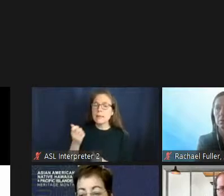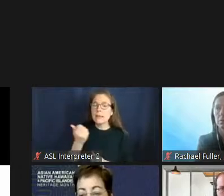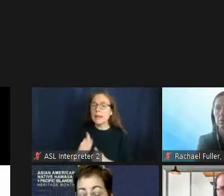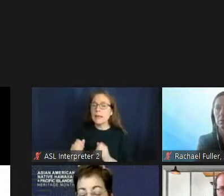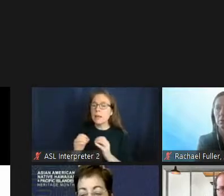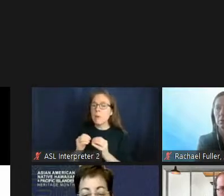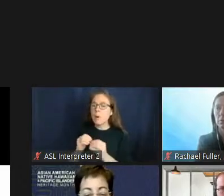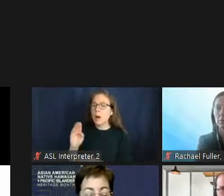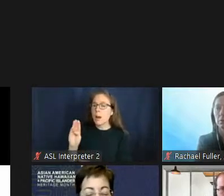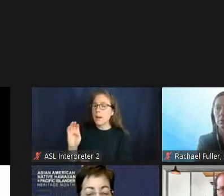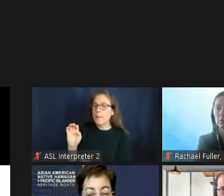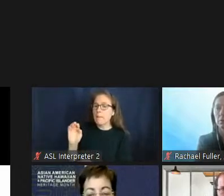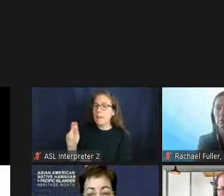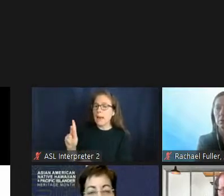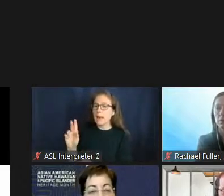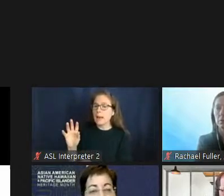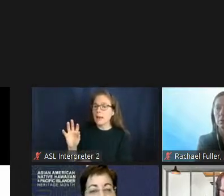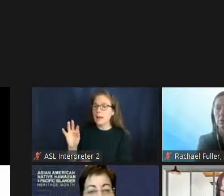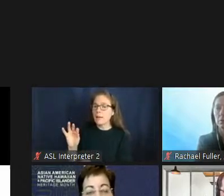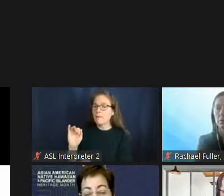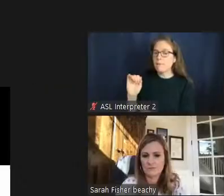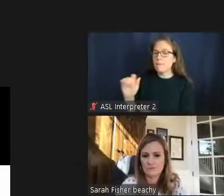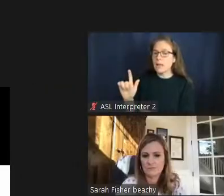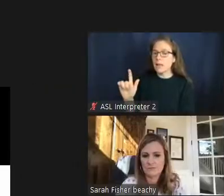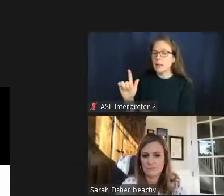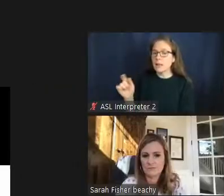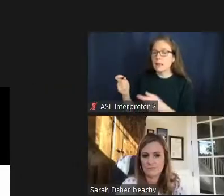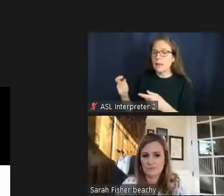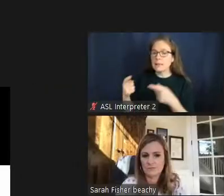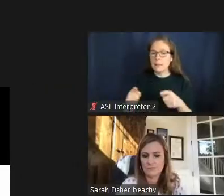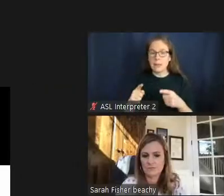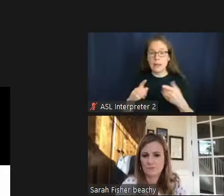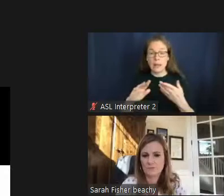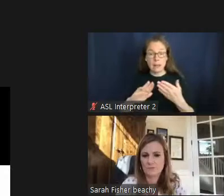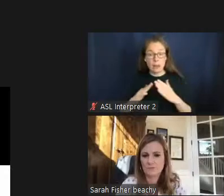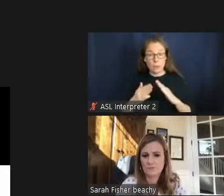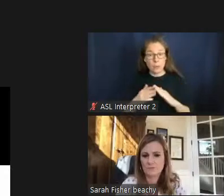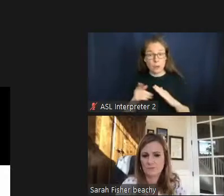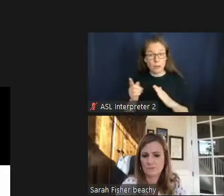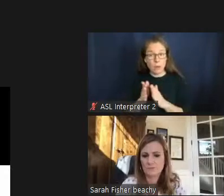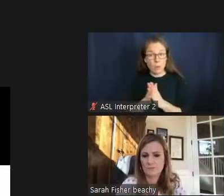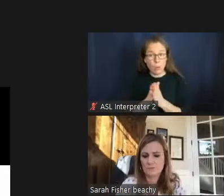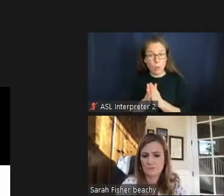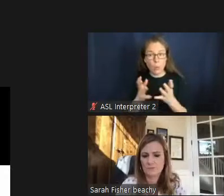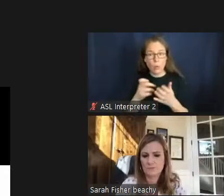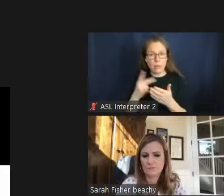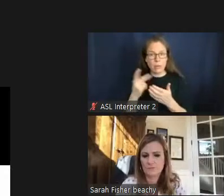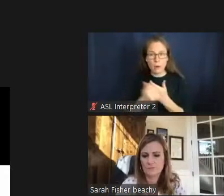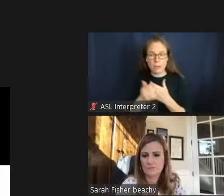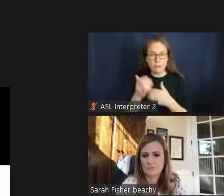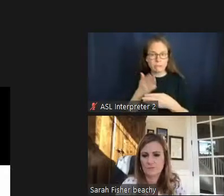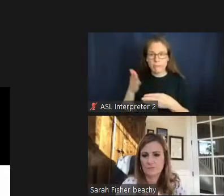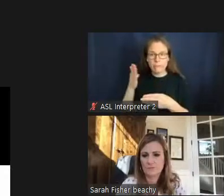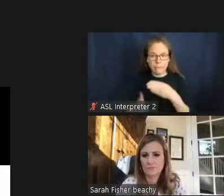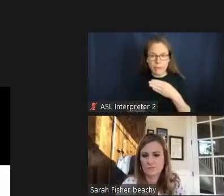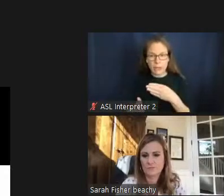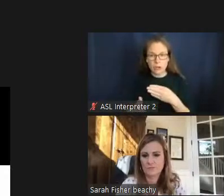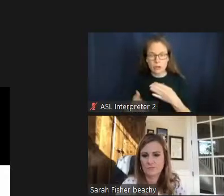Because I know the community interest was to have these roads projects done sooner than the